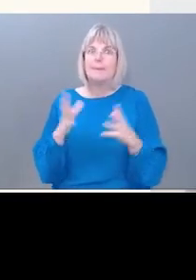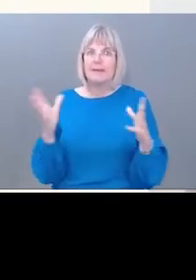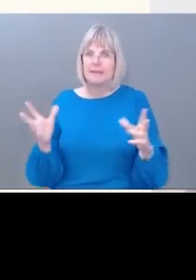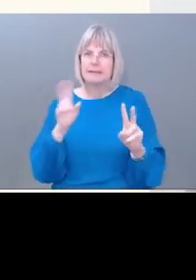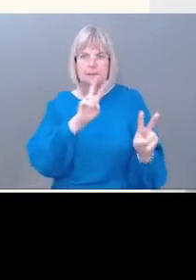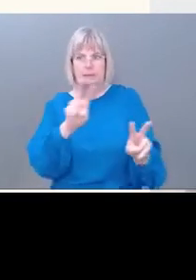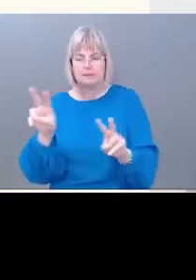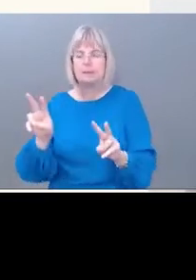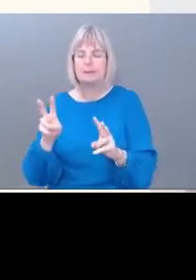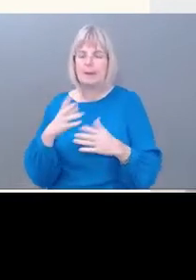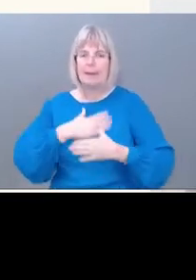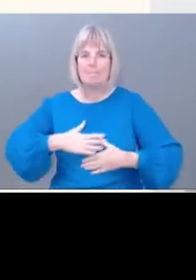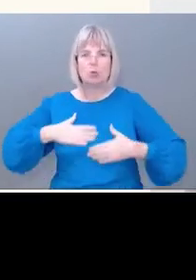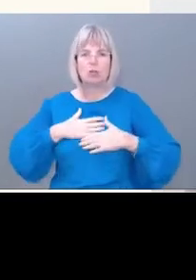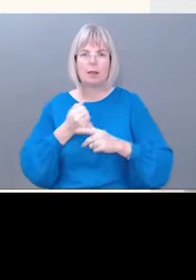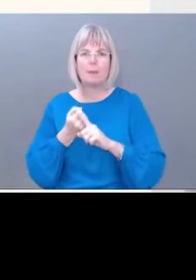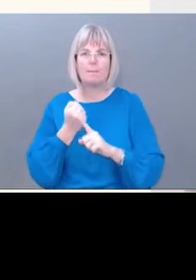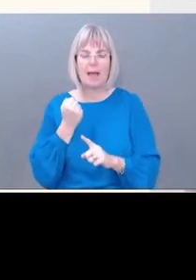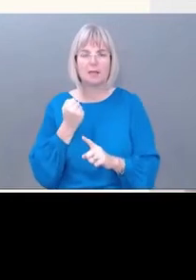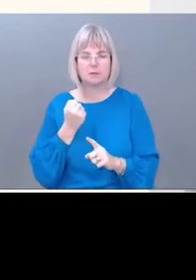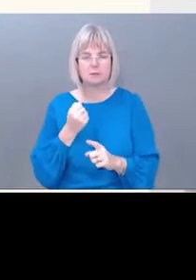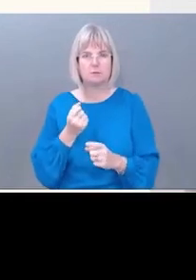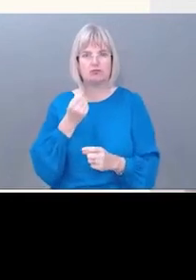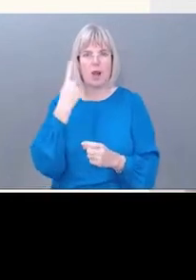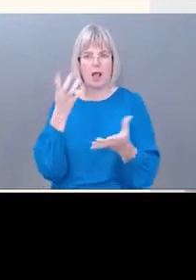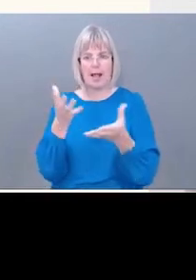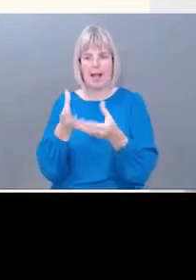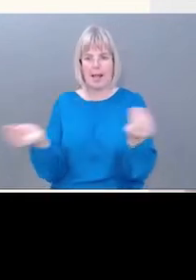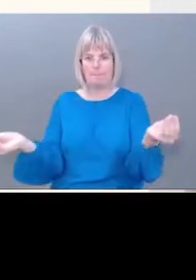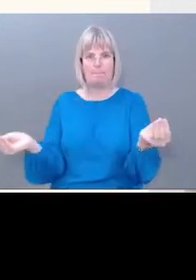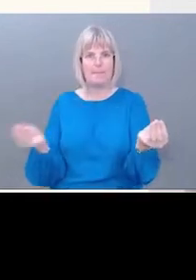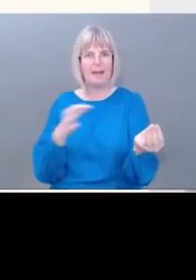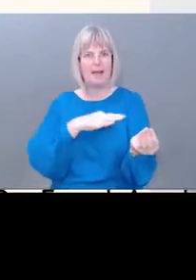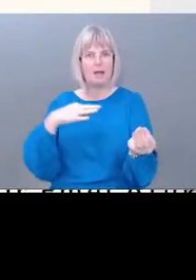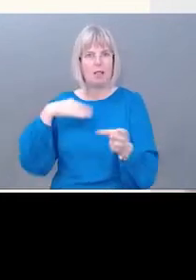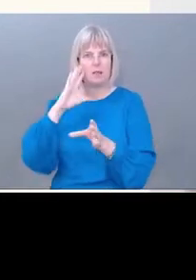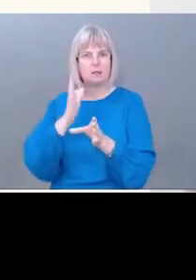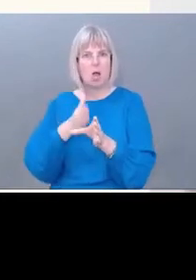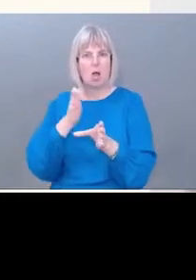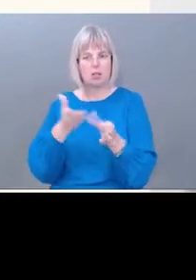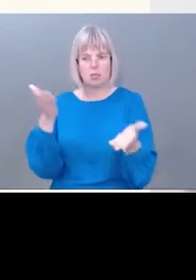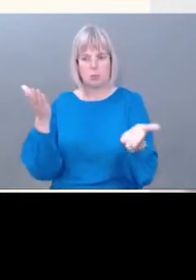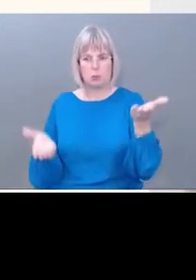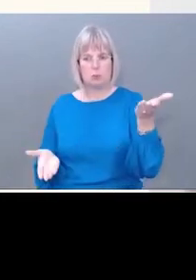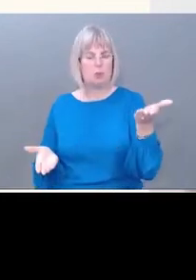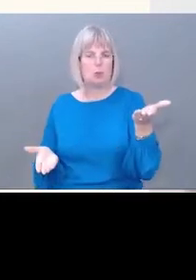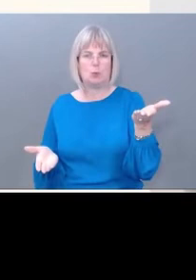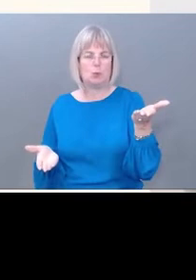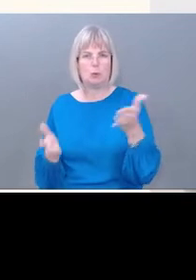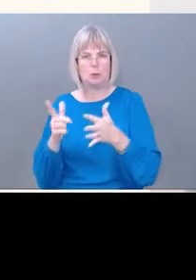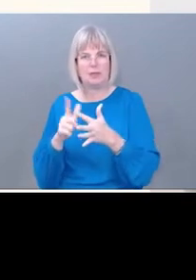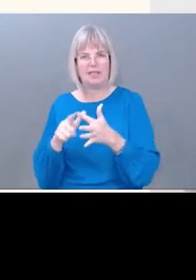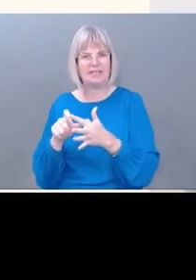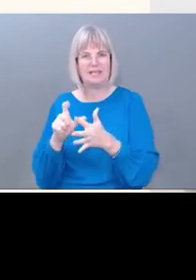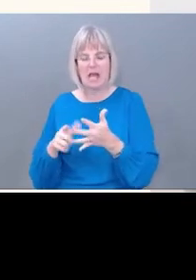how big of a gap there is in clinical psychology when it comes to, you know, EDI matters. But I have to say that, you know, the